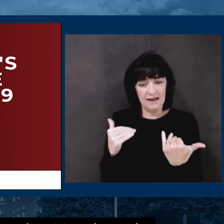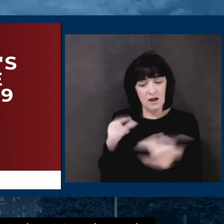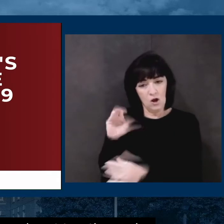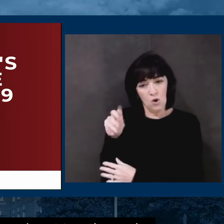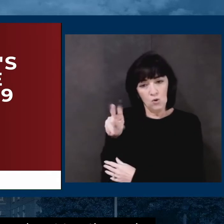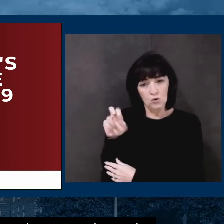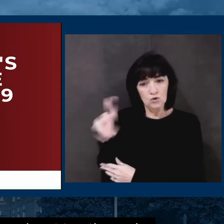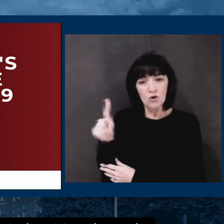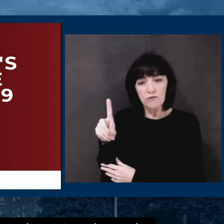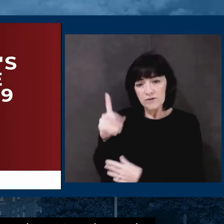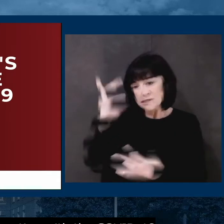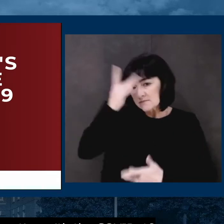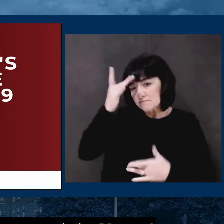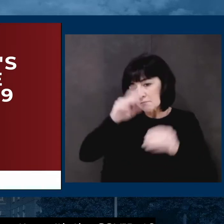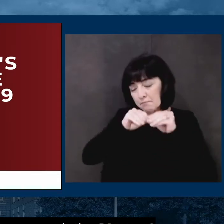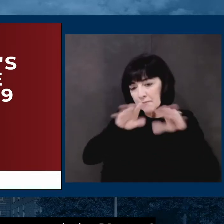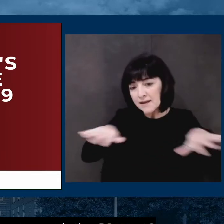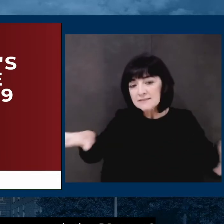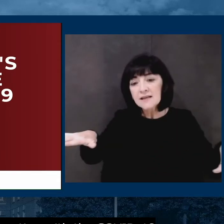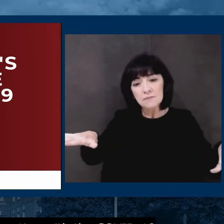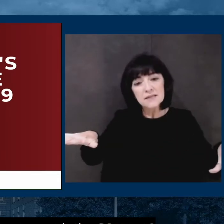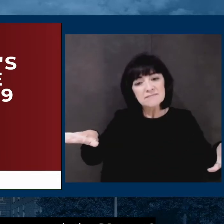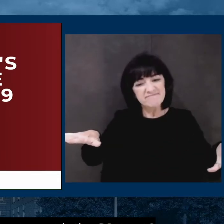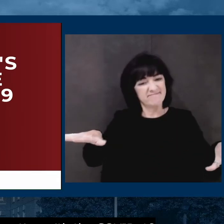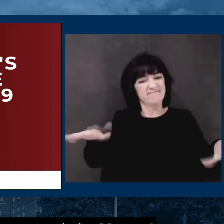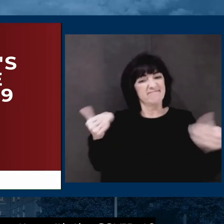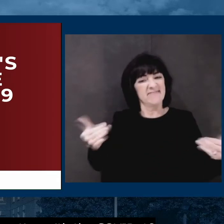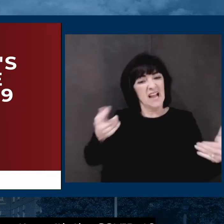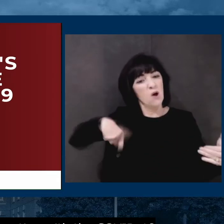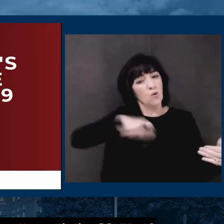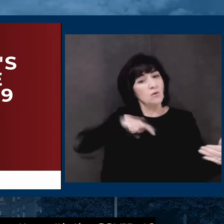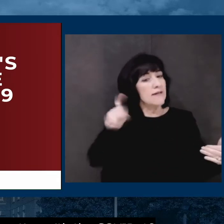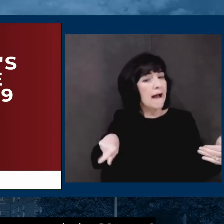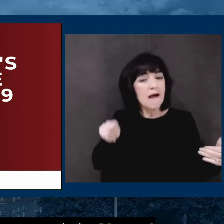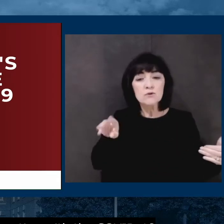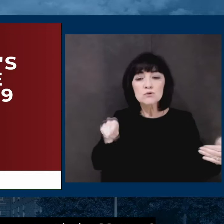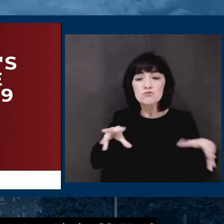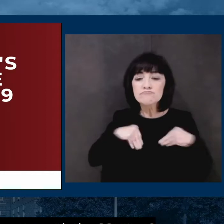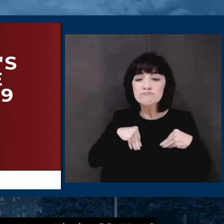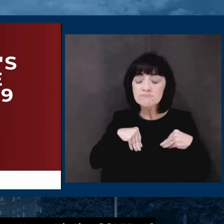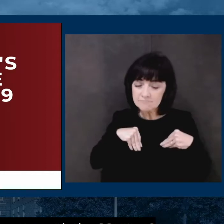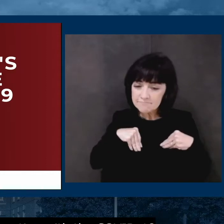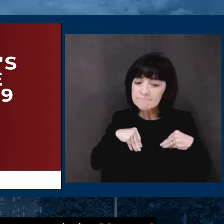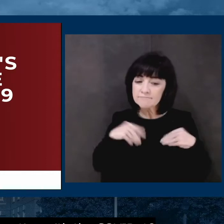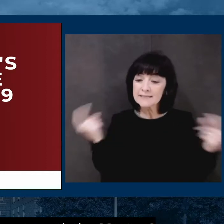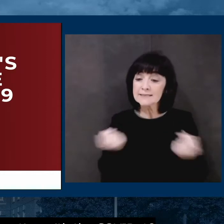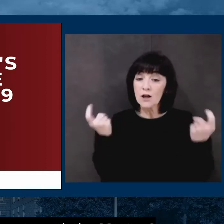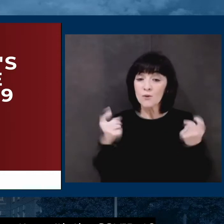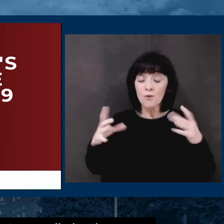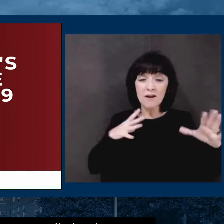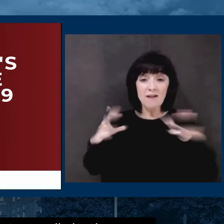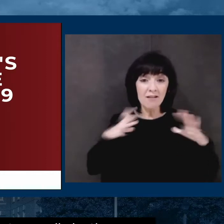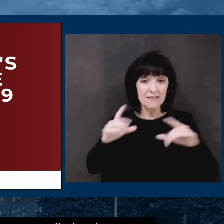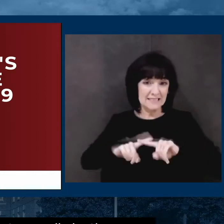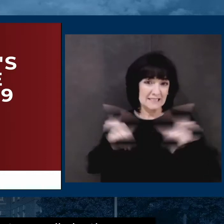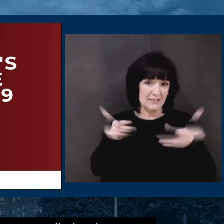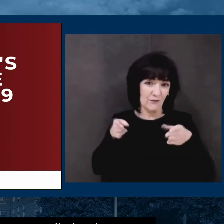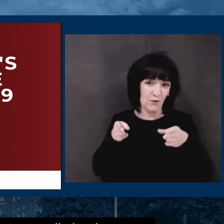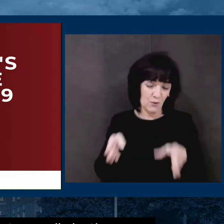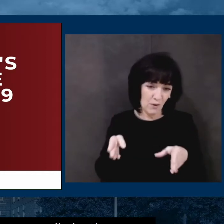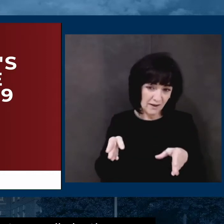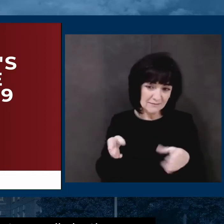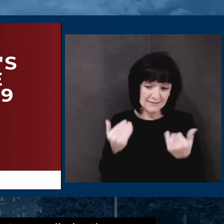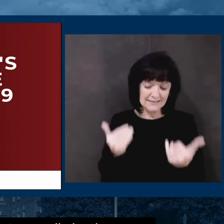to do things that normally would not be the way we'd celebrate a holiday. And as we start to move in to